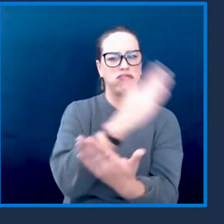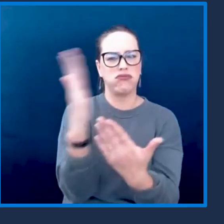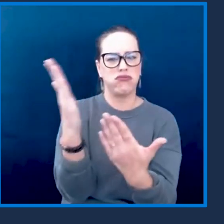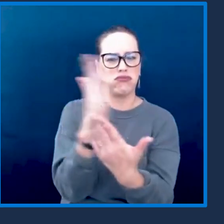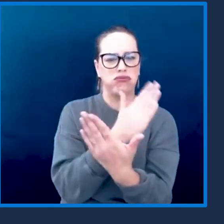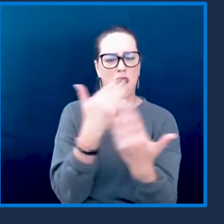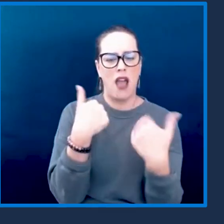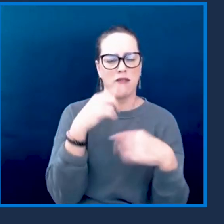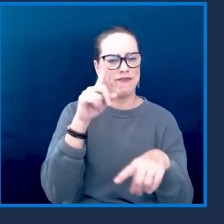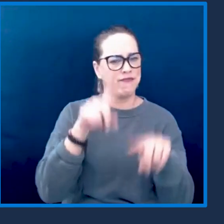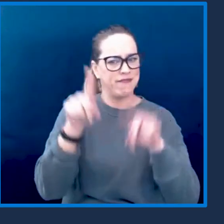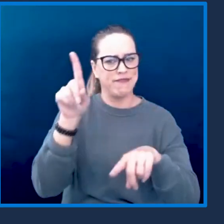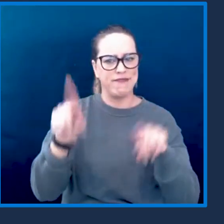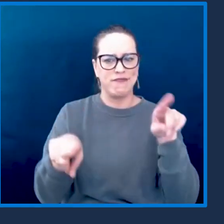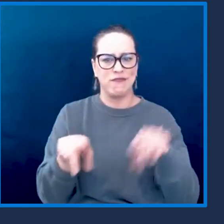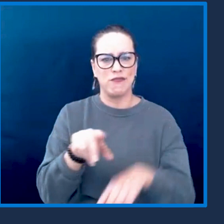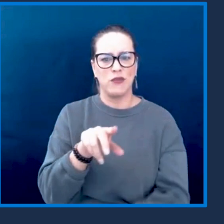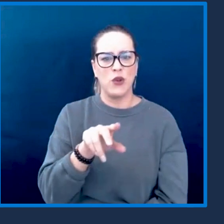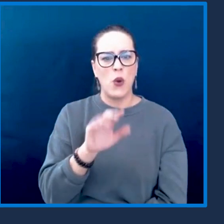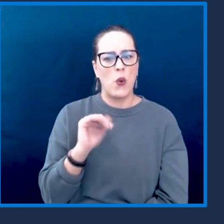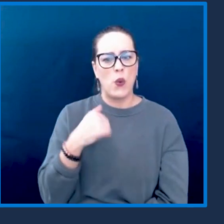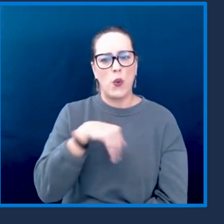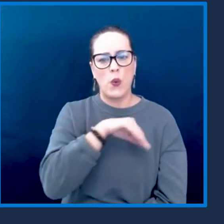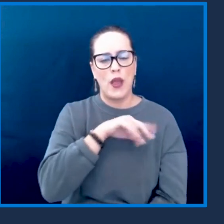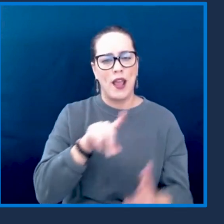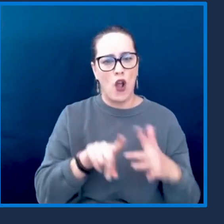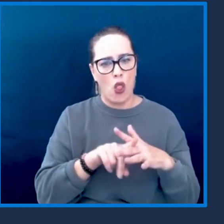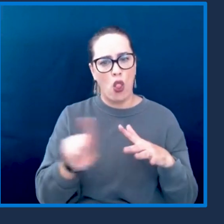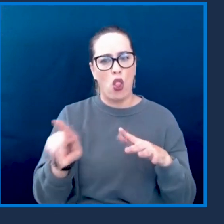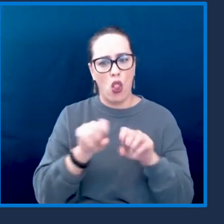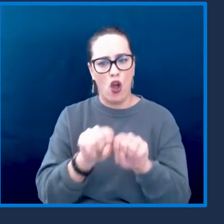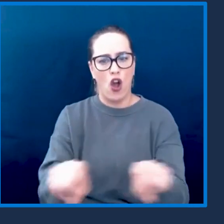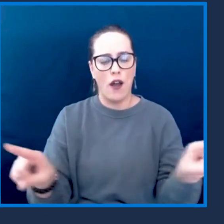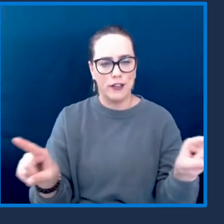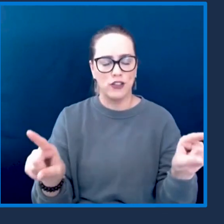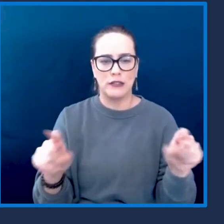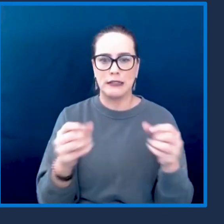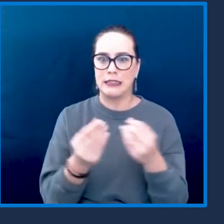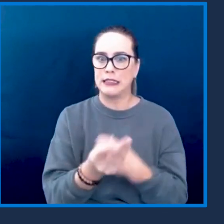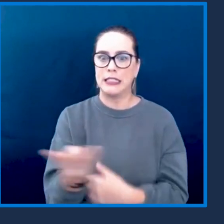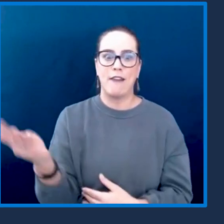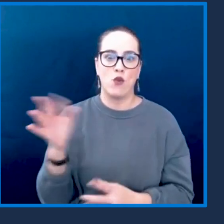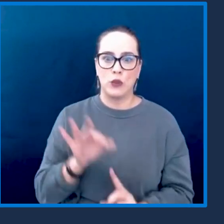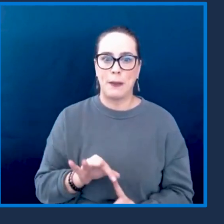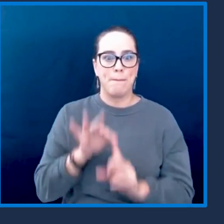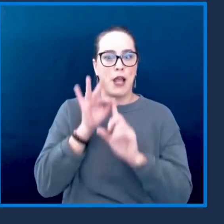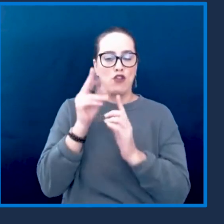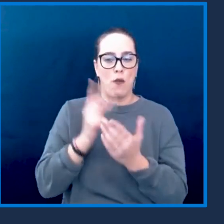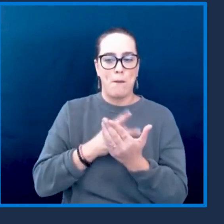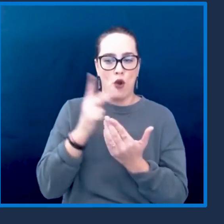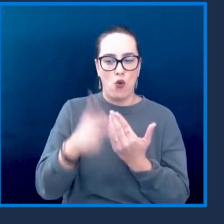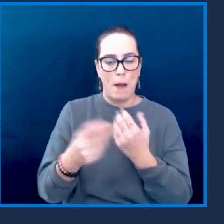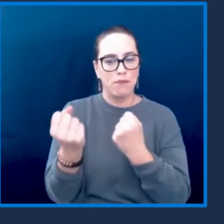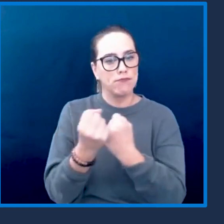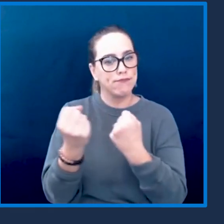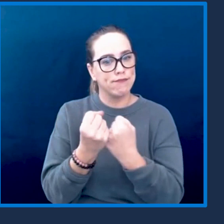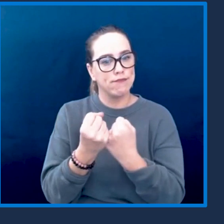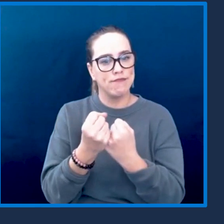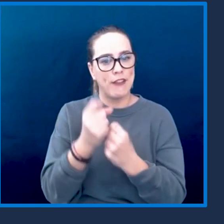we've launched a number of specialized programs to support, affected employees. And one